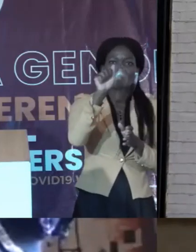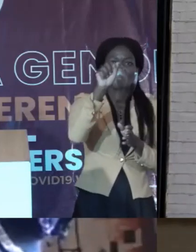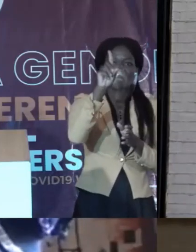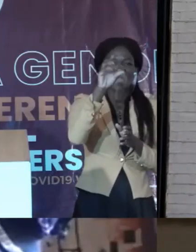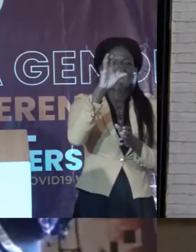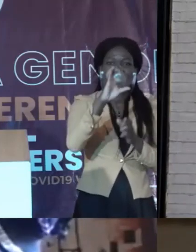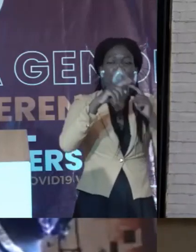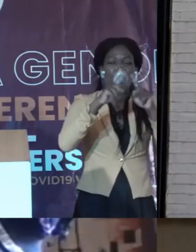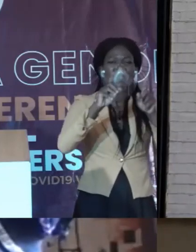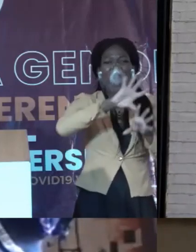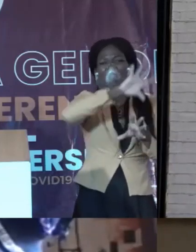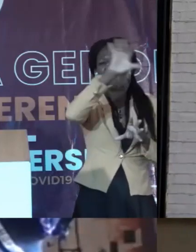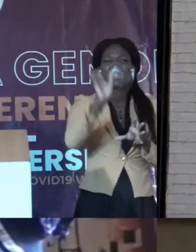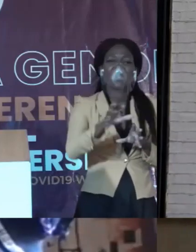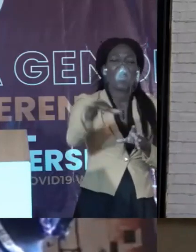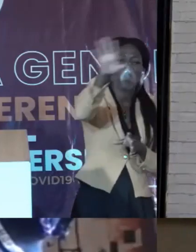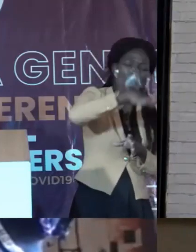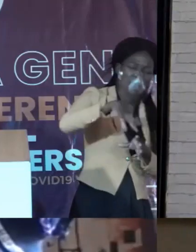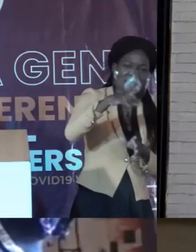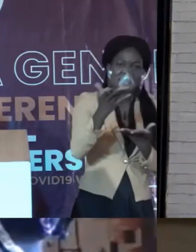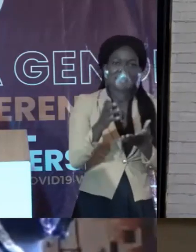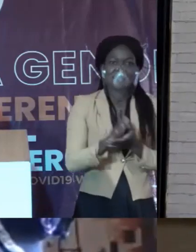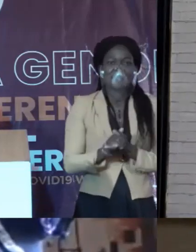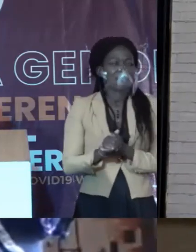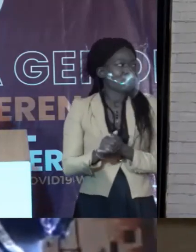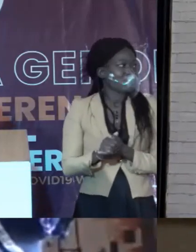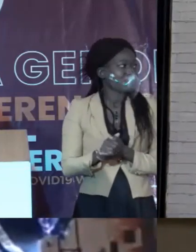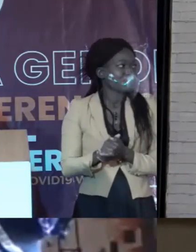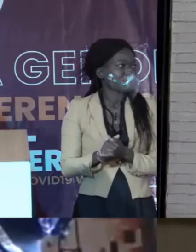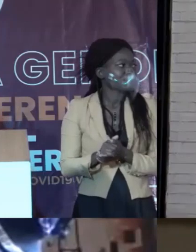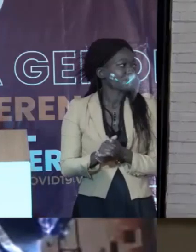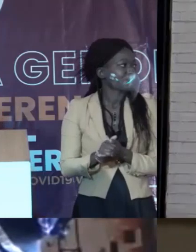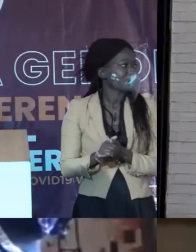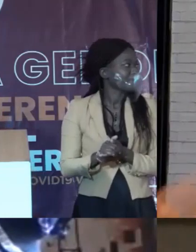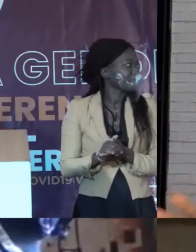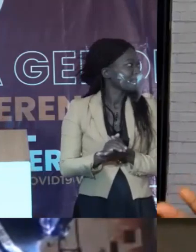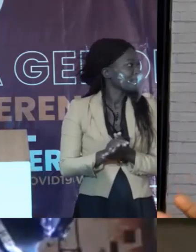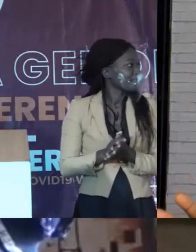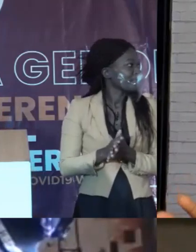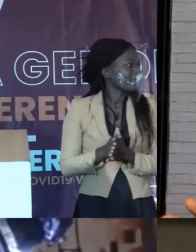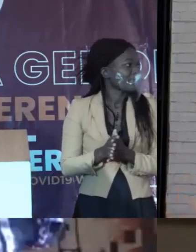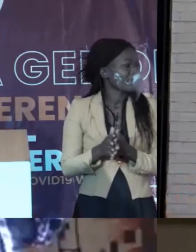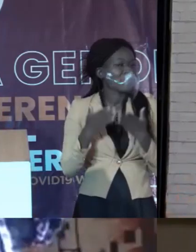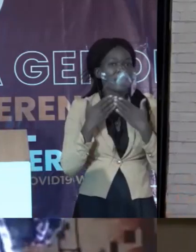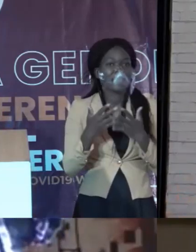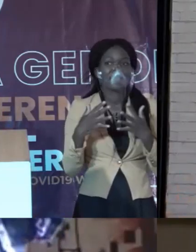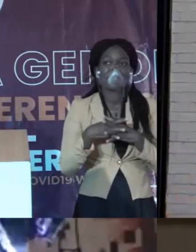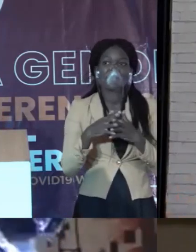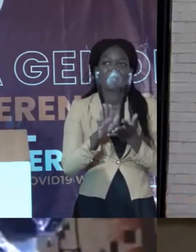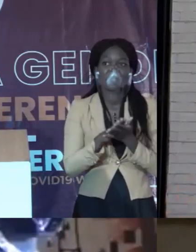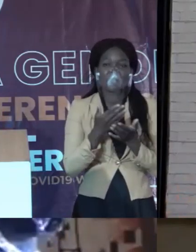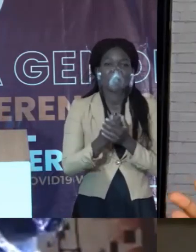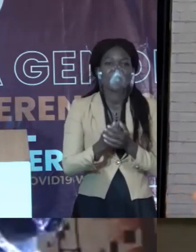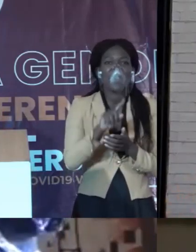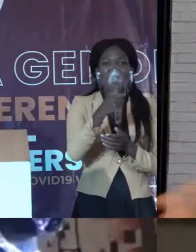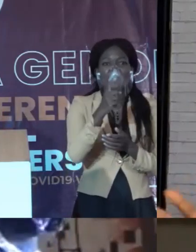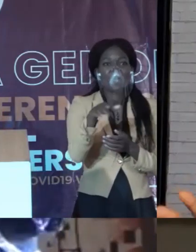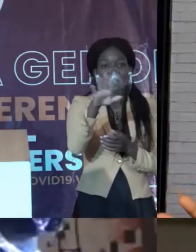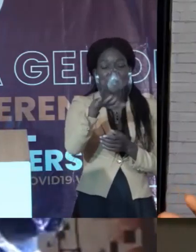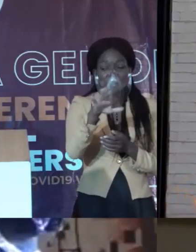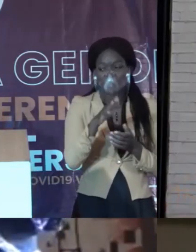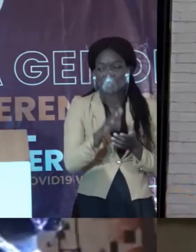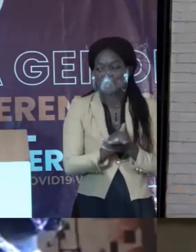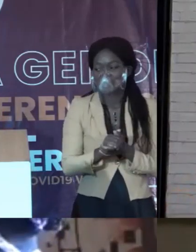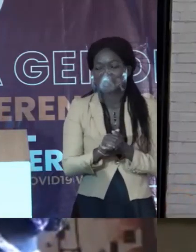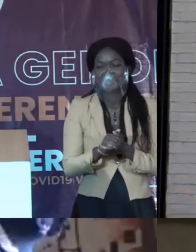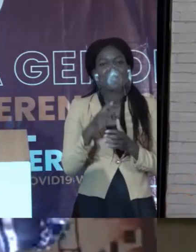region. Yes, thank you very much, Matthew, for all the introductions. And again, I'll just say protocol has